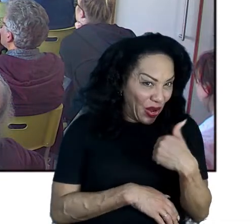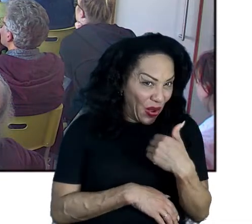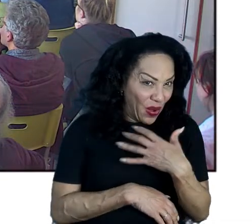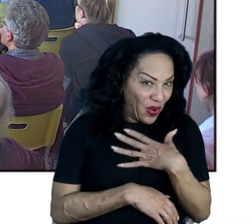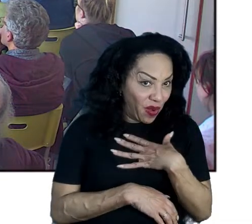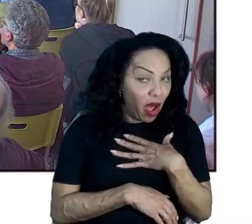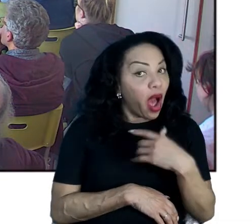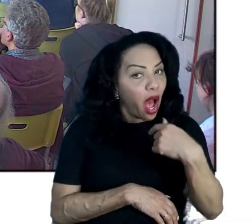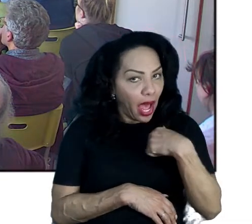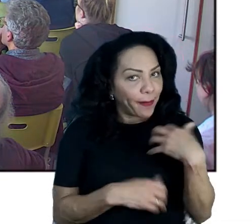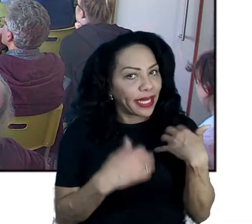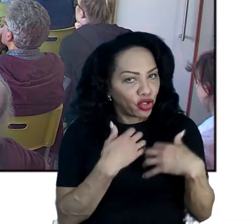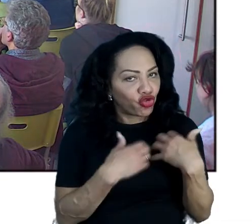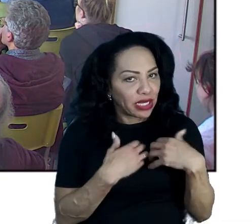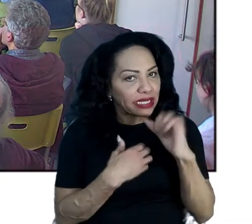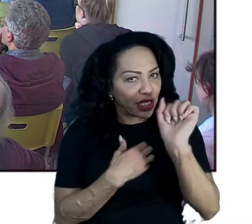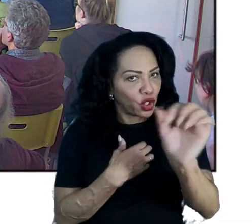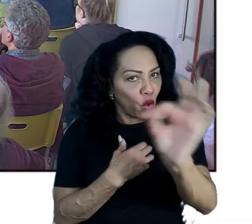interested in,